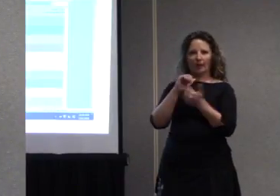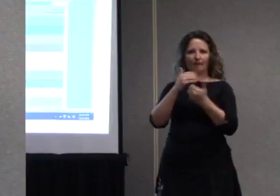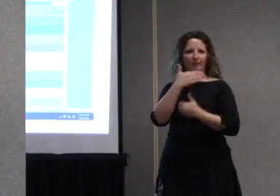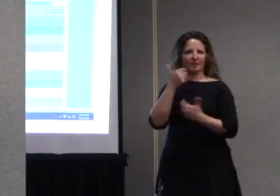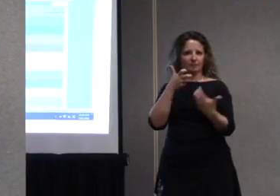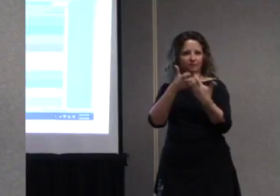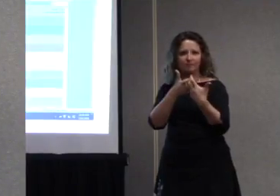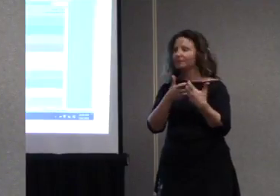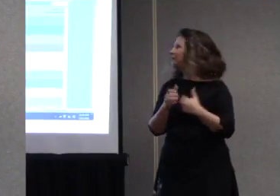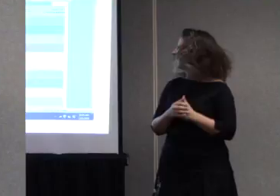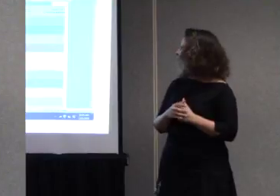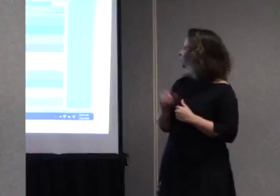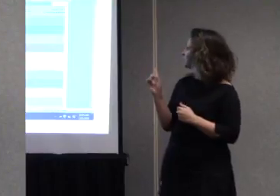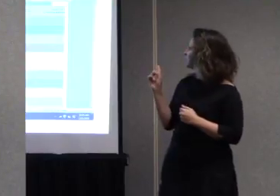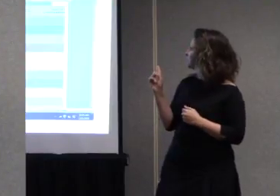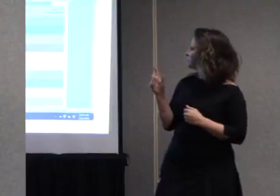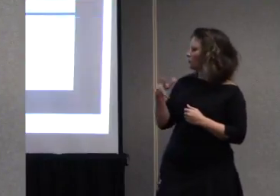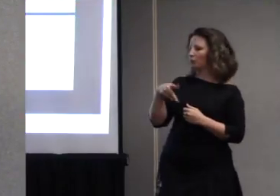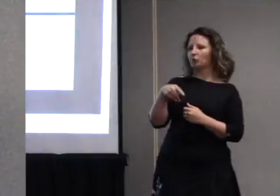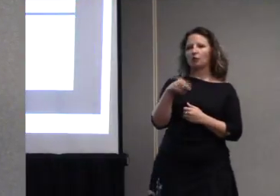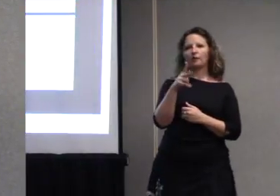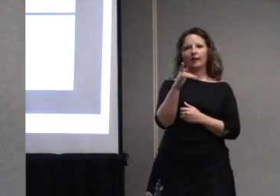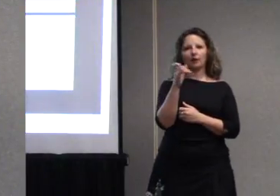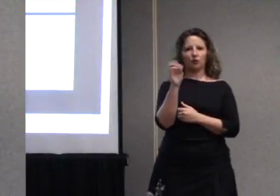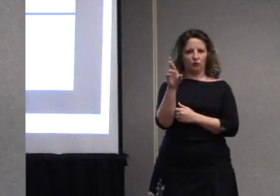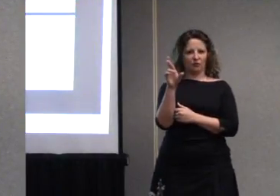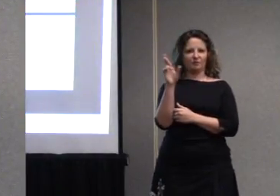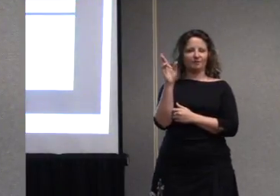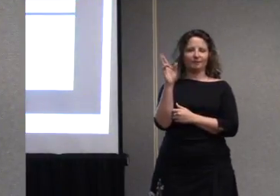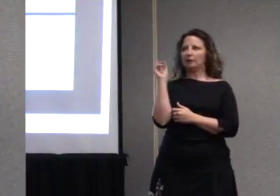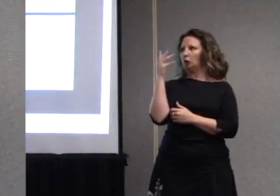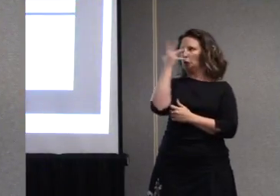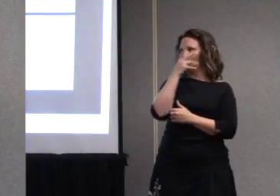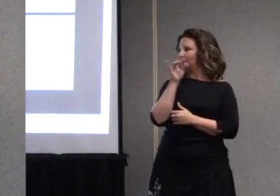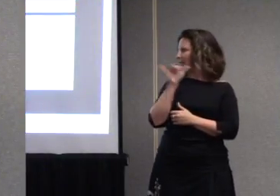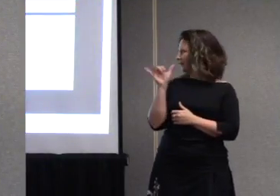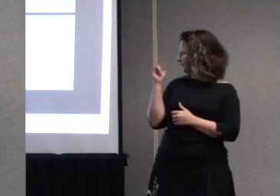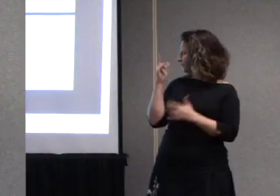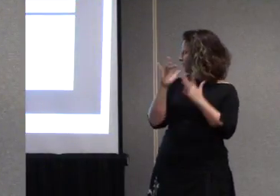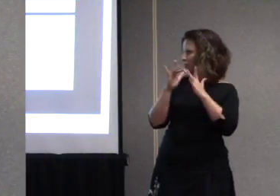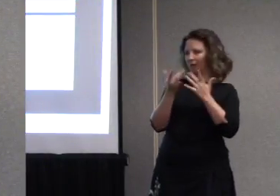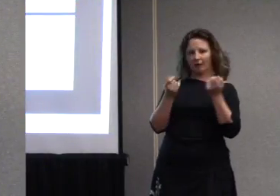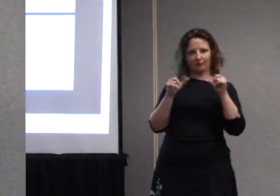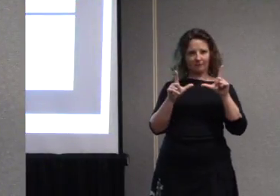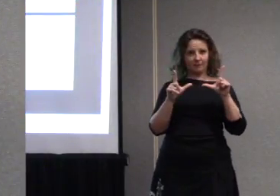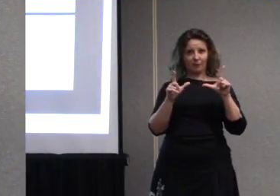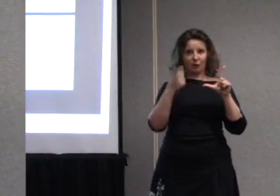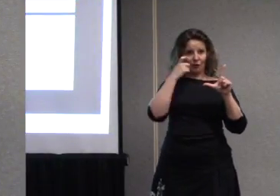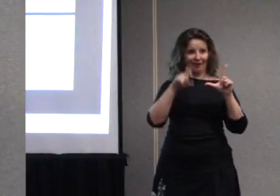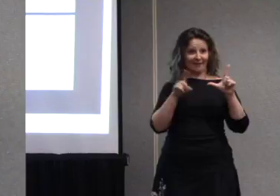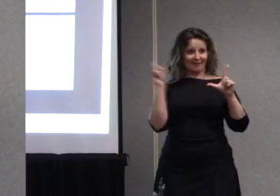item development on the profiler. This is what it looks like if you take it online. And